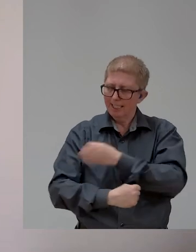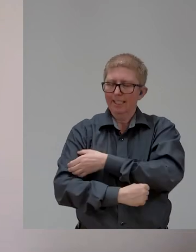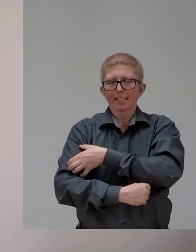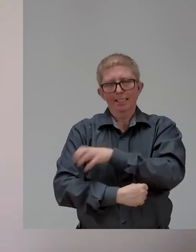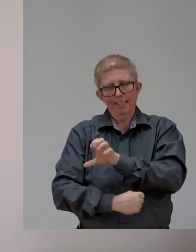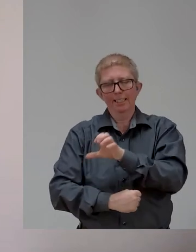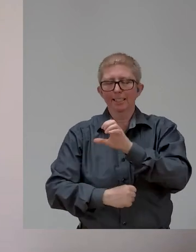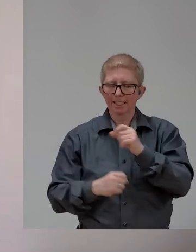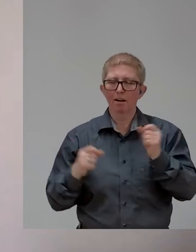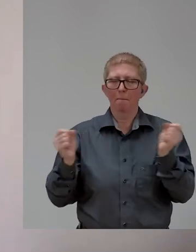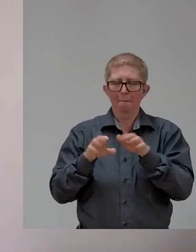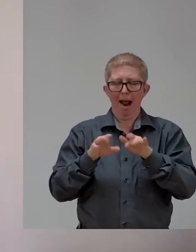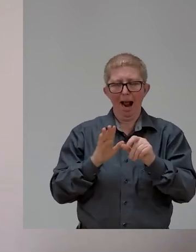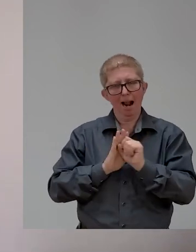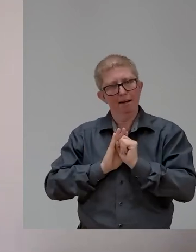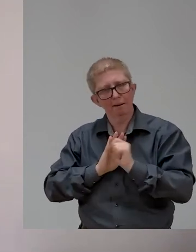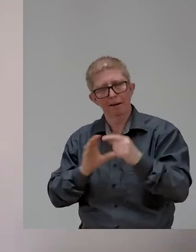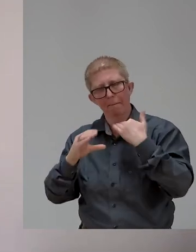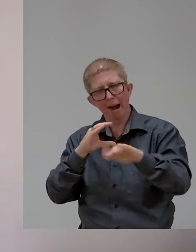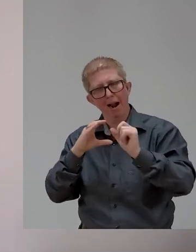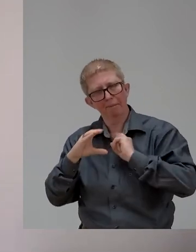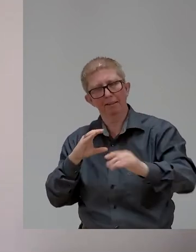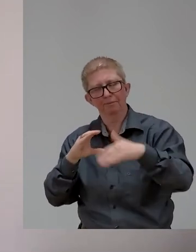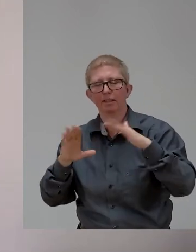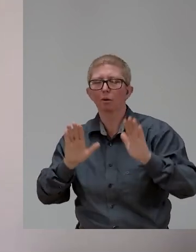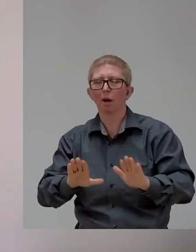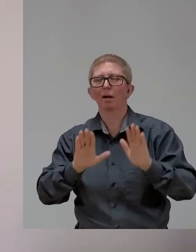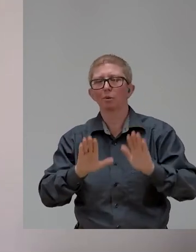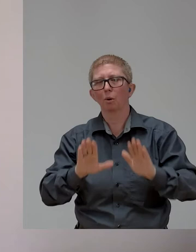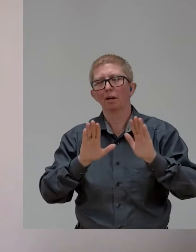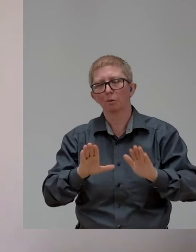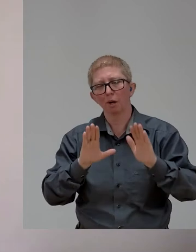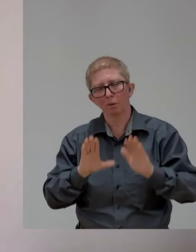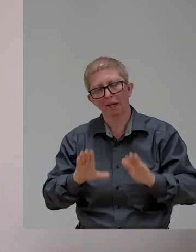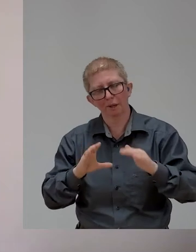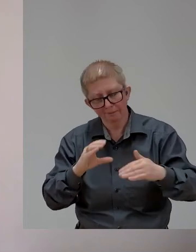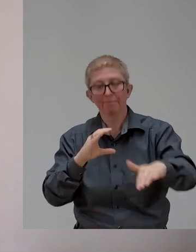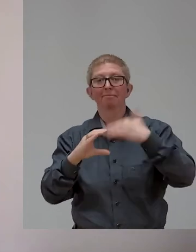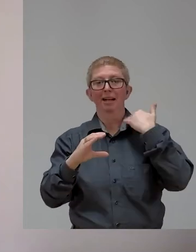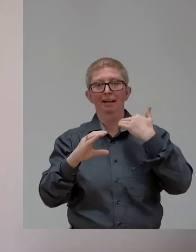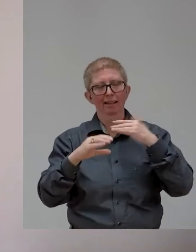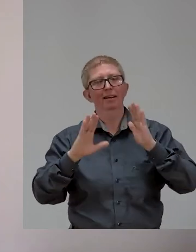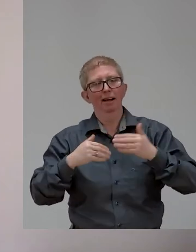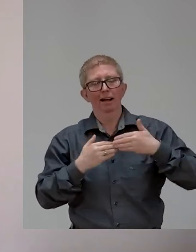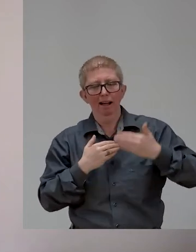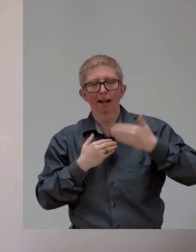weeks for replies, meetings, waiting weeks and months for follow-ups.